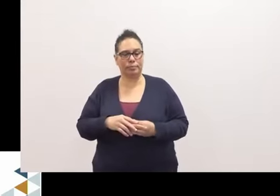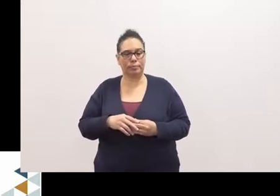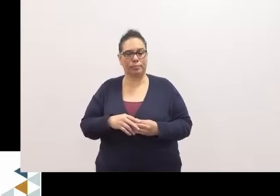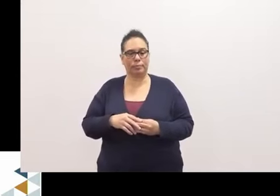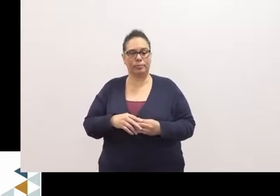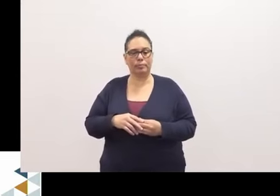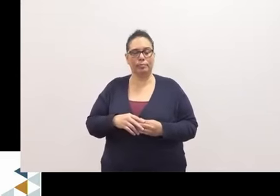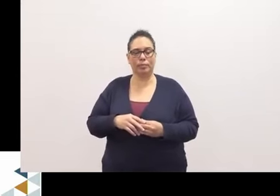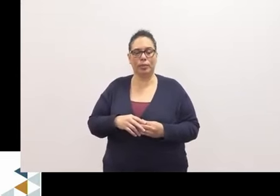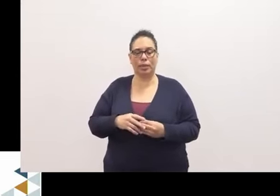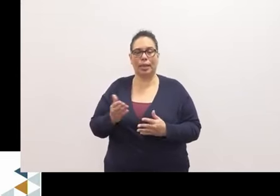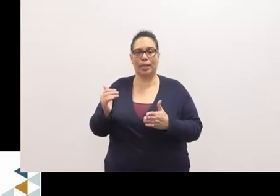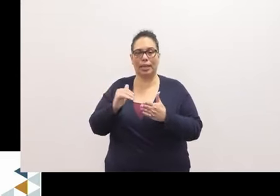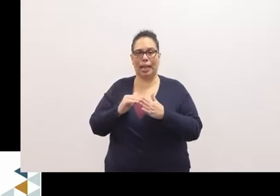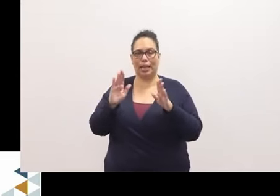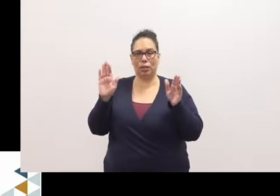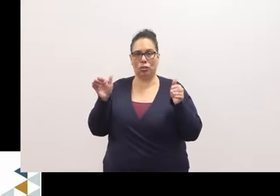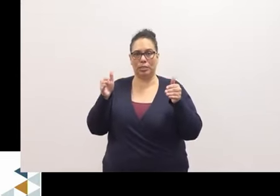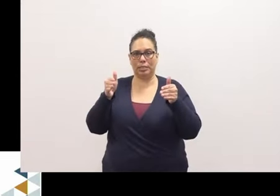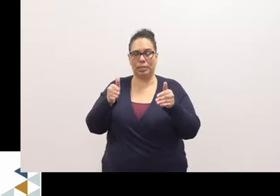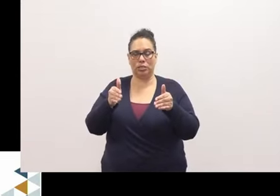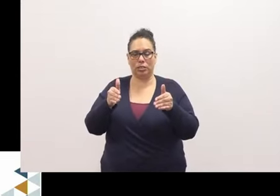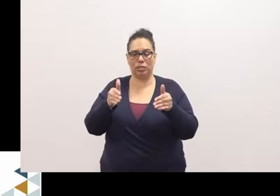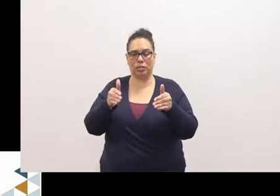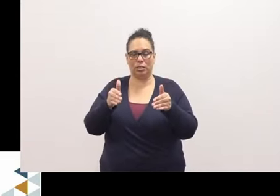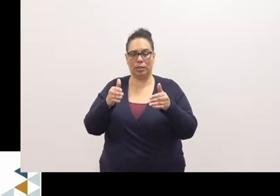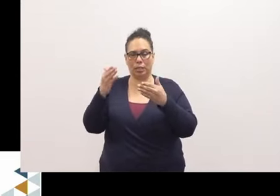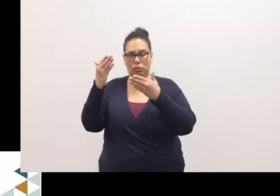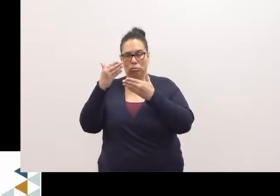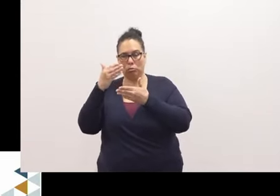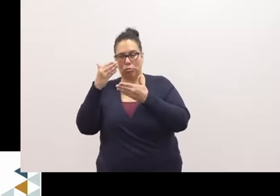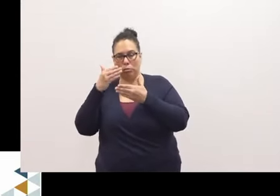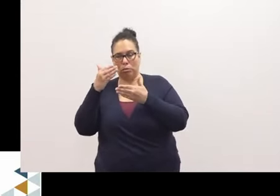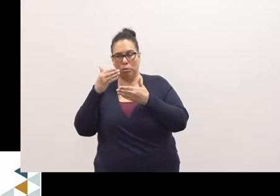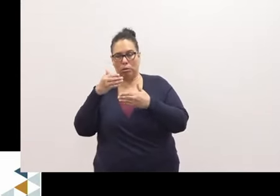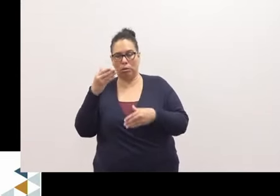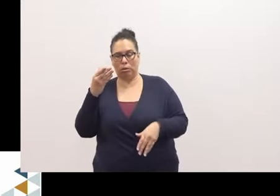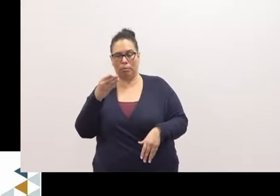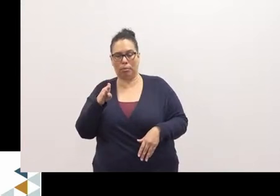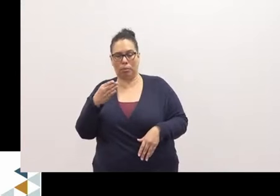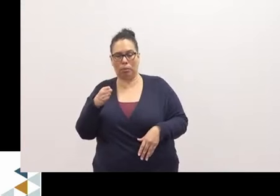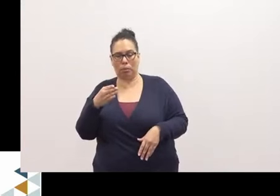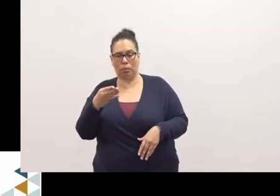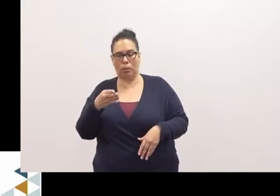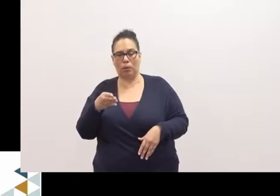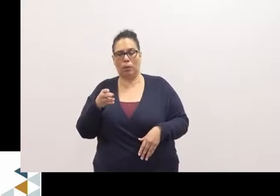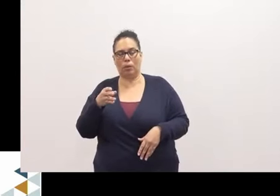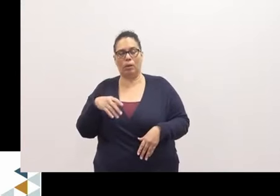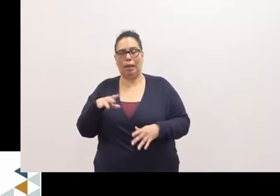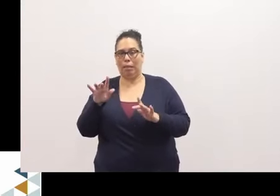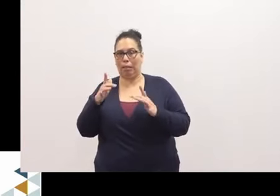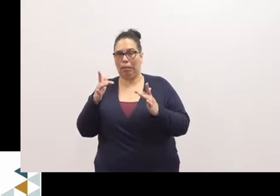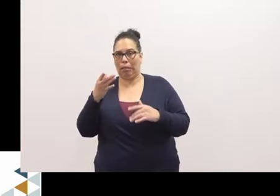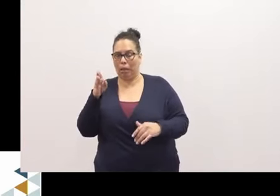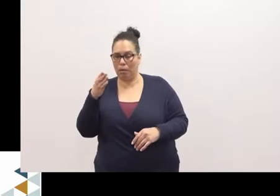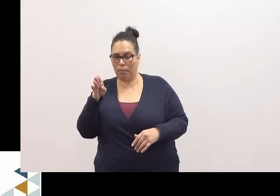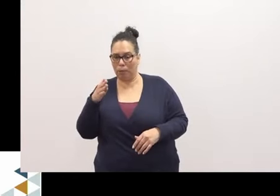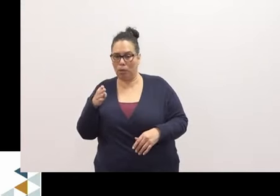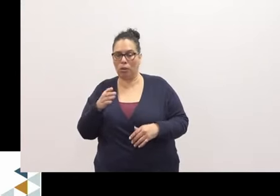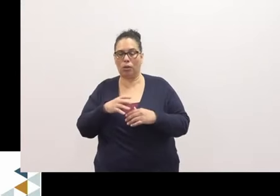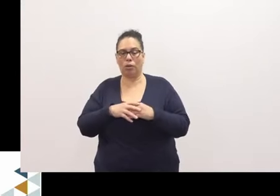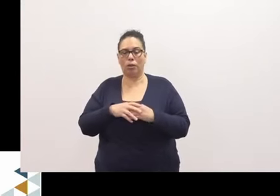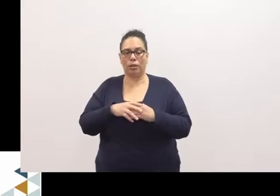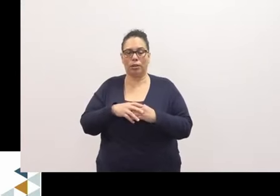again, bringing your attention down to that dark teal. That dark teal is now, instead of the